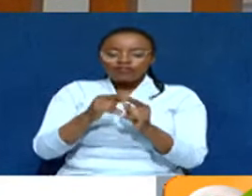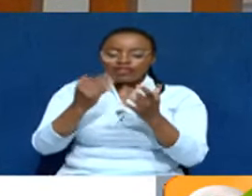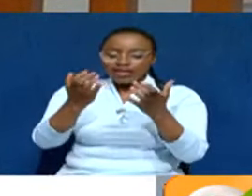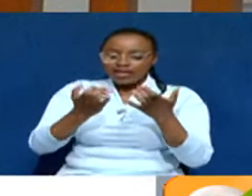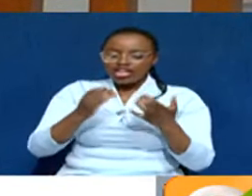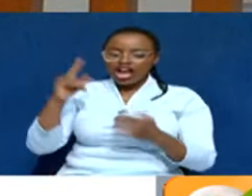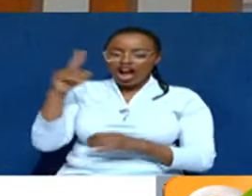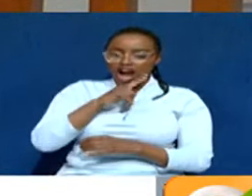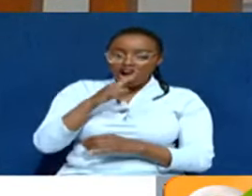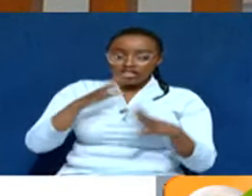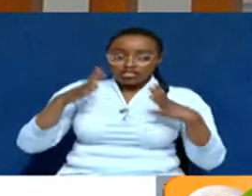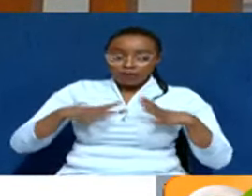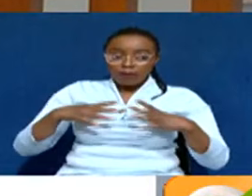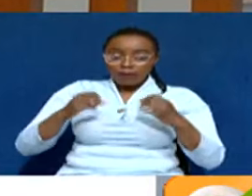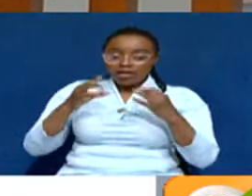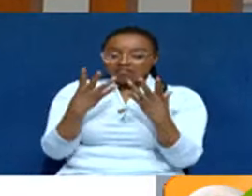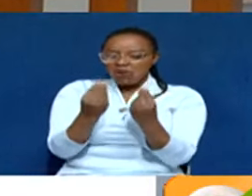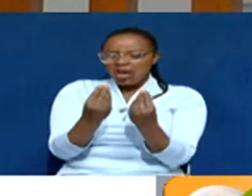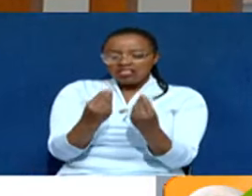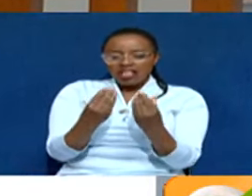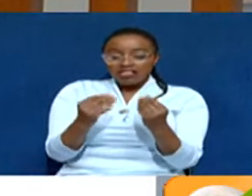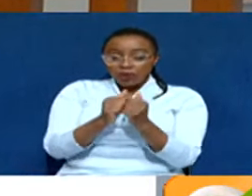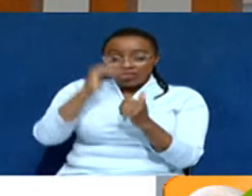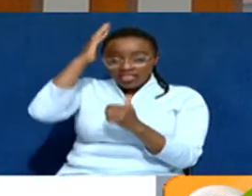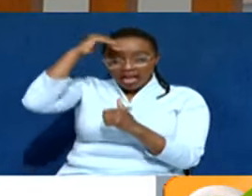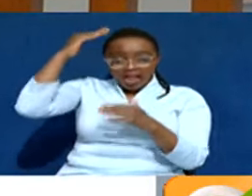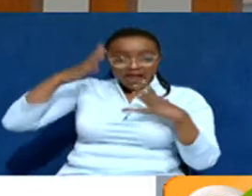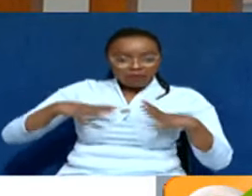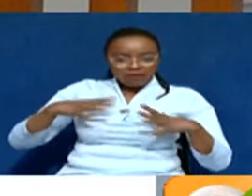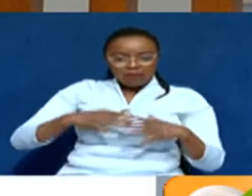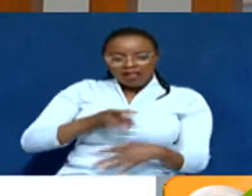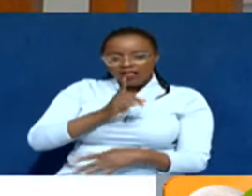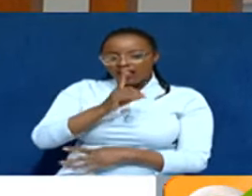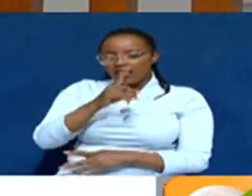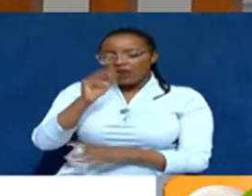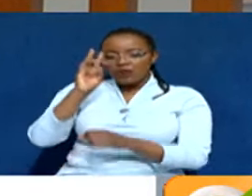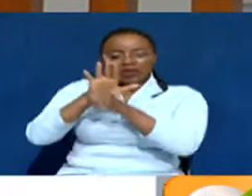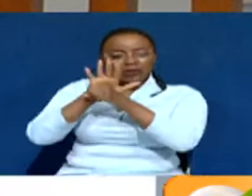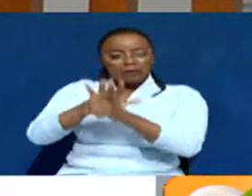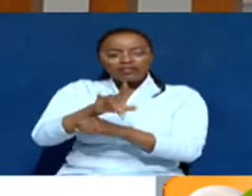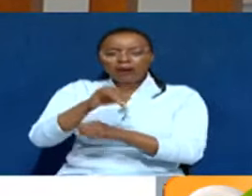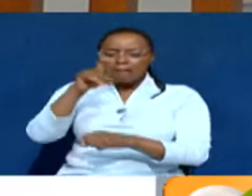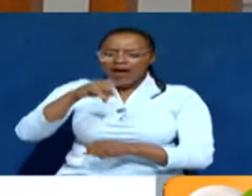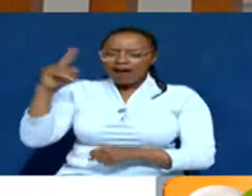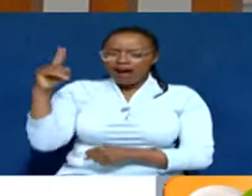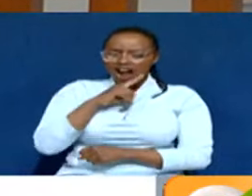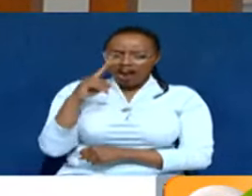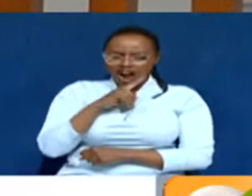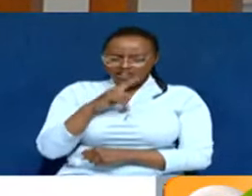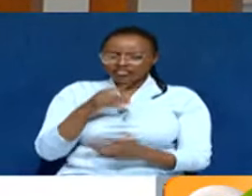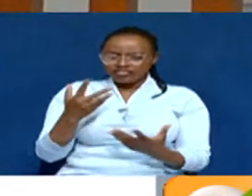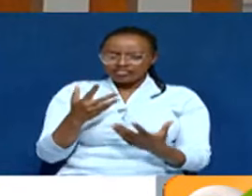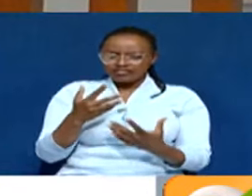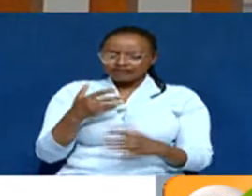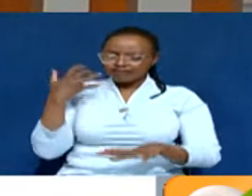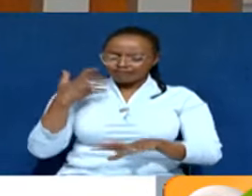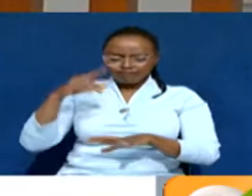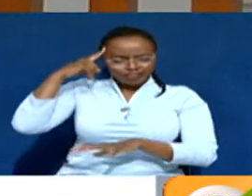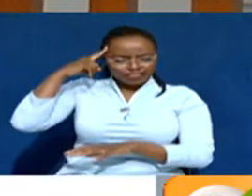people. If you be soft with an Arab, mambo itakuwa mzuri. So you have to be tough how? Yeah, you have to be tough,